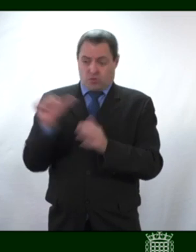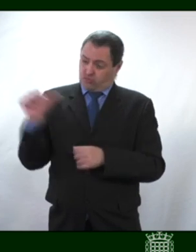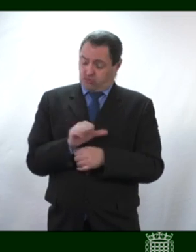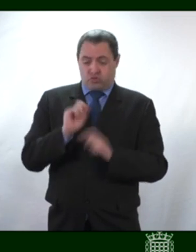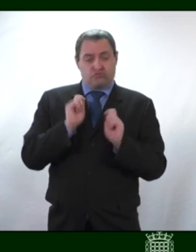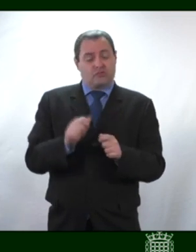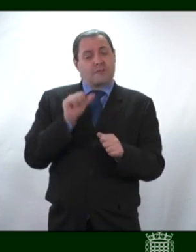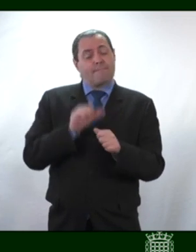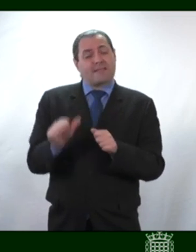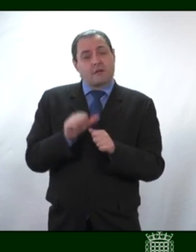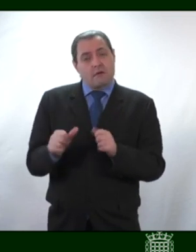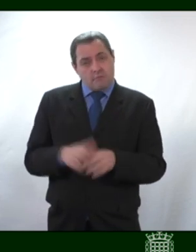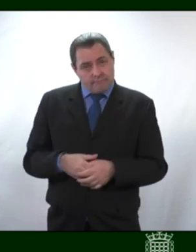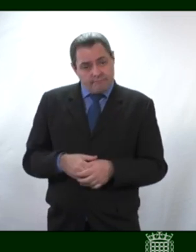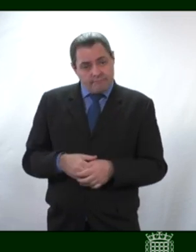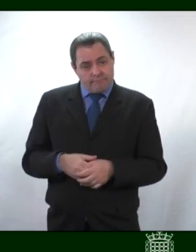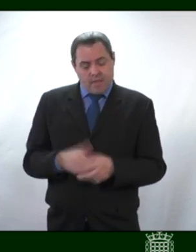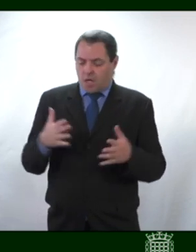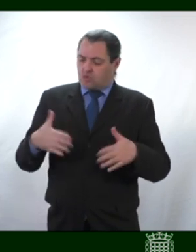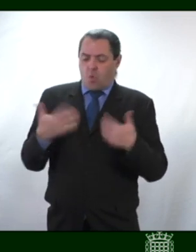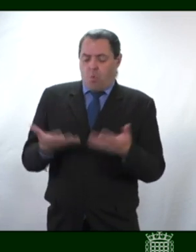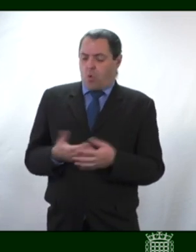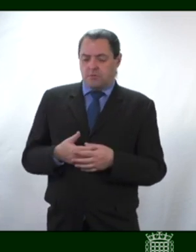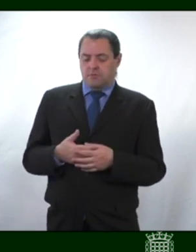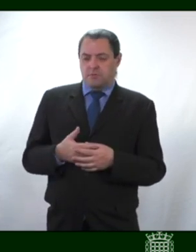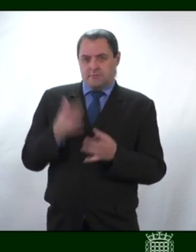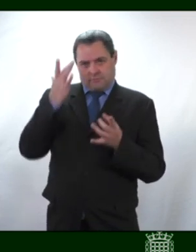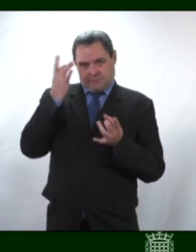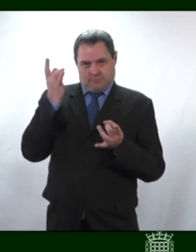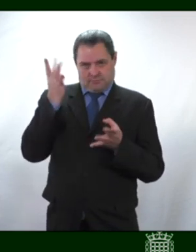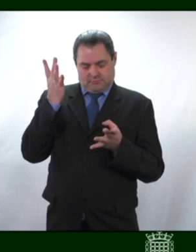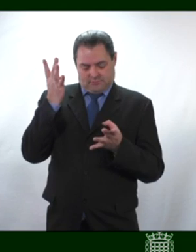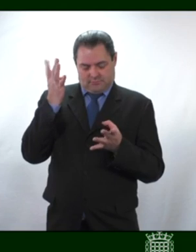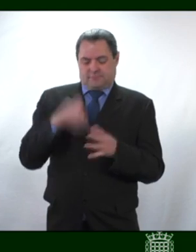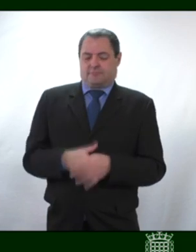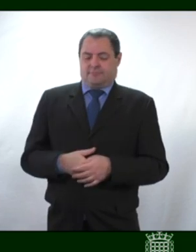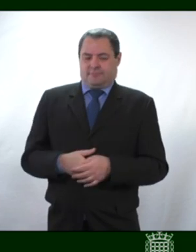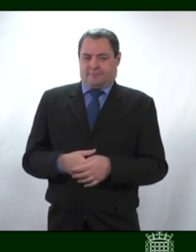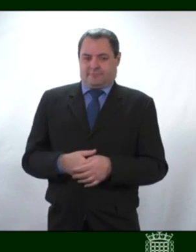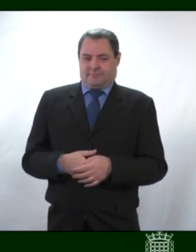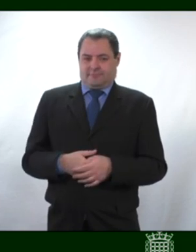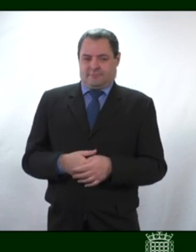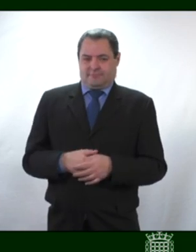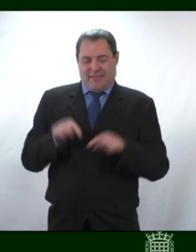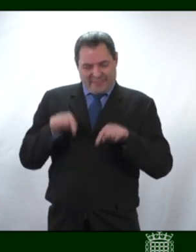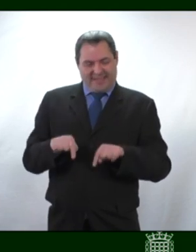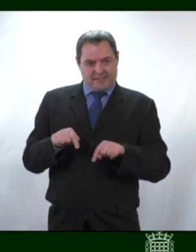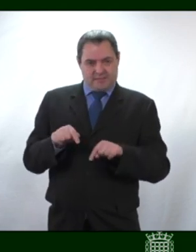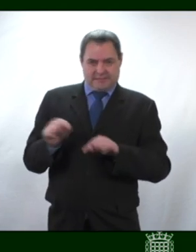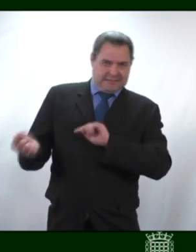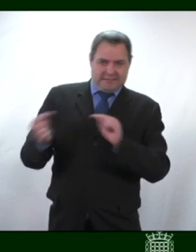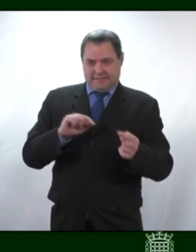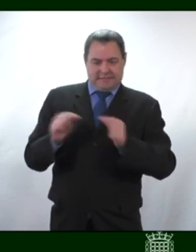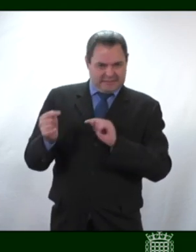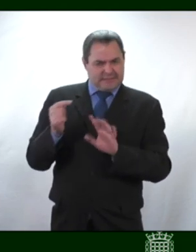And I shall resist the urge to lose my temper, Mr. Speaker, because these exchanges, tempting though it